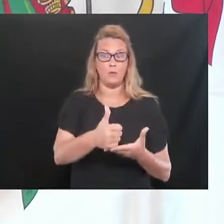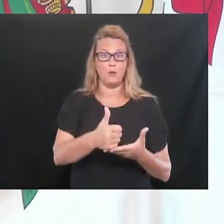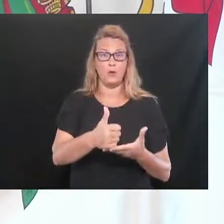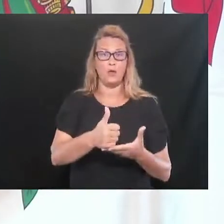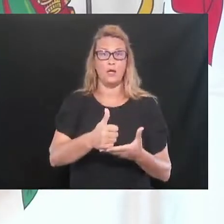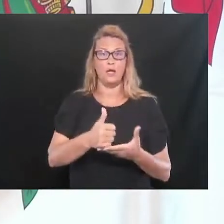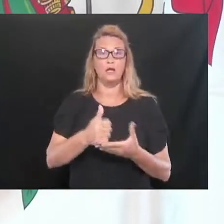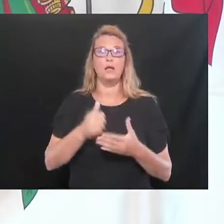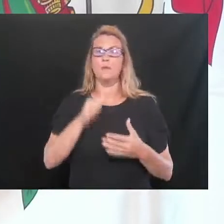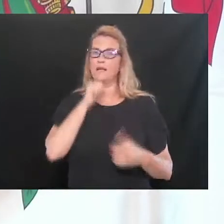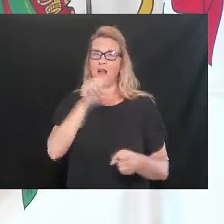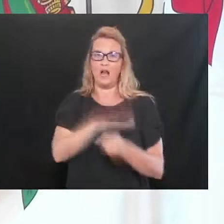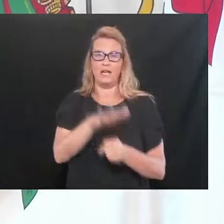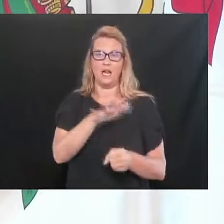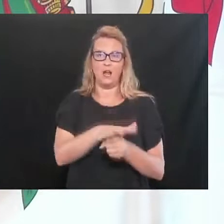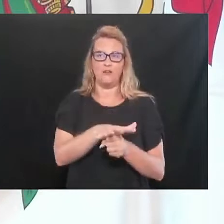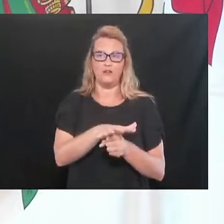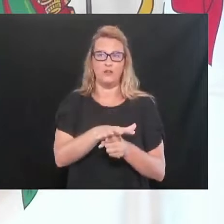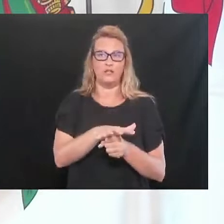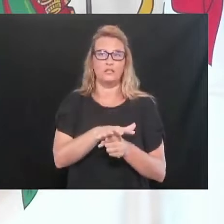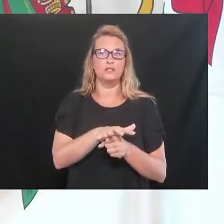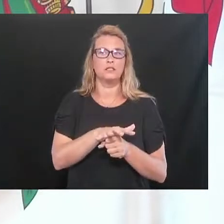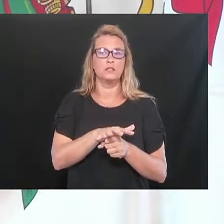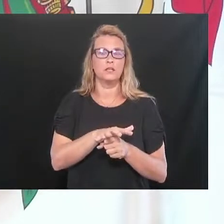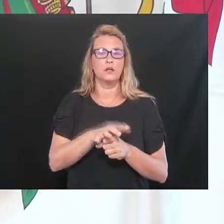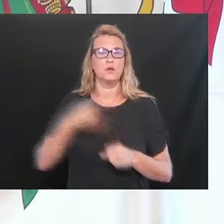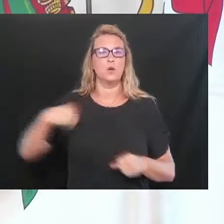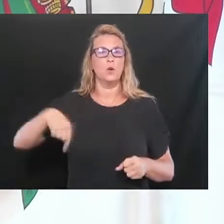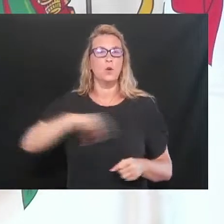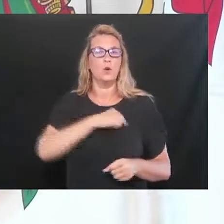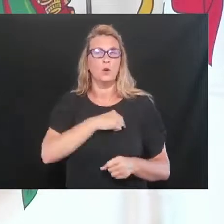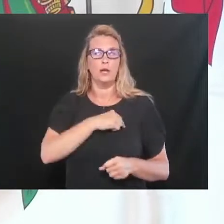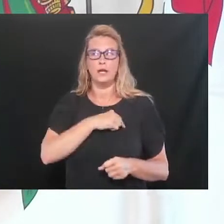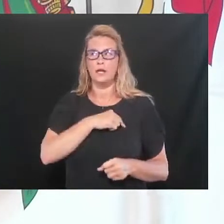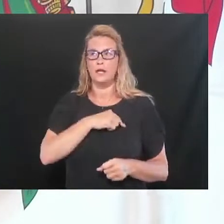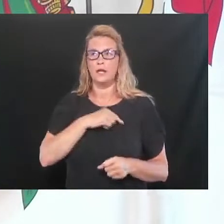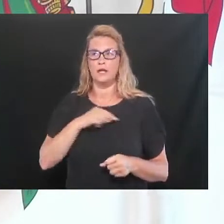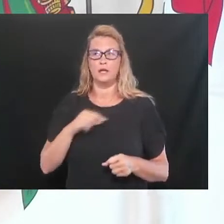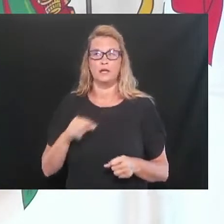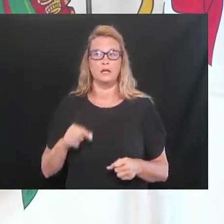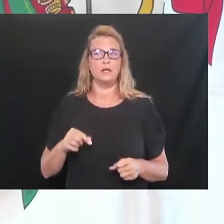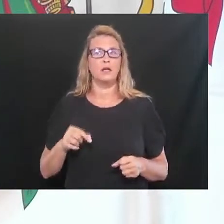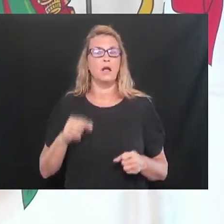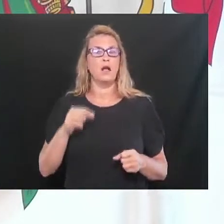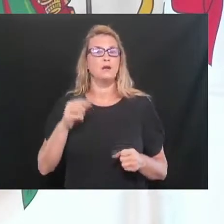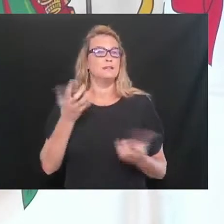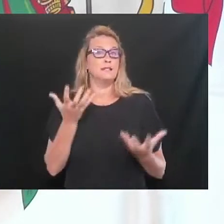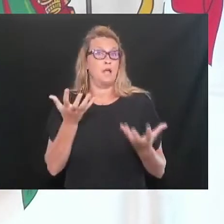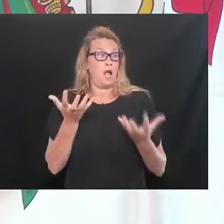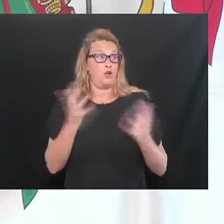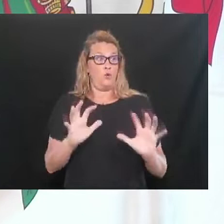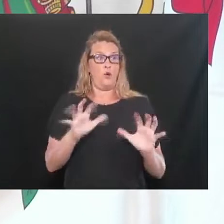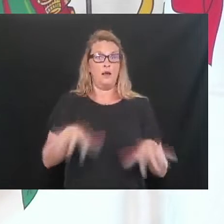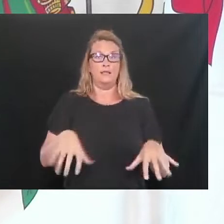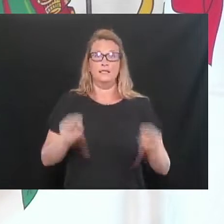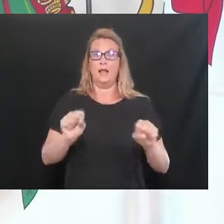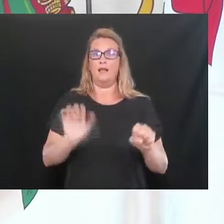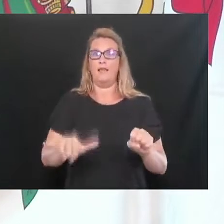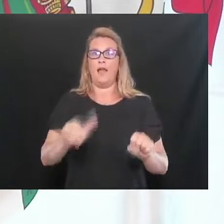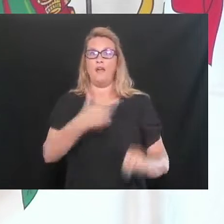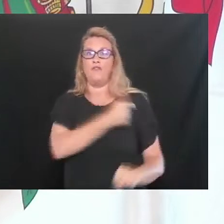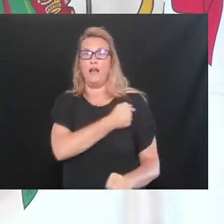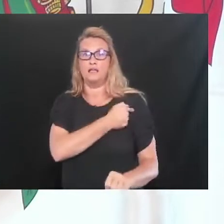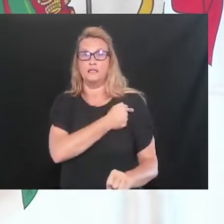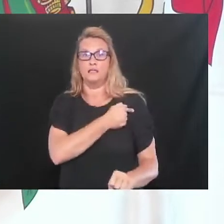not be good enough. So absolutely, if you've just had it and you're thinking, well, I don't have to take the vaccine,